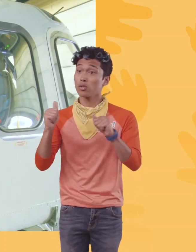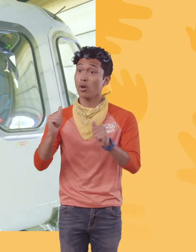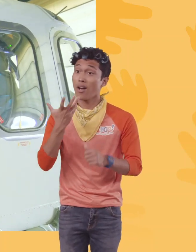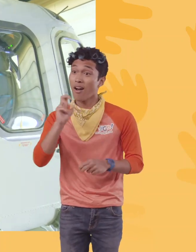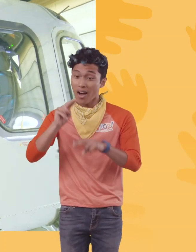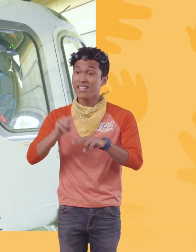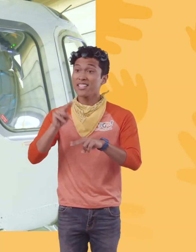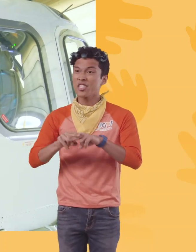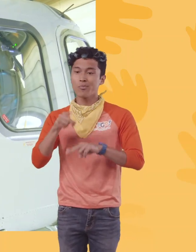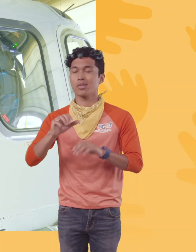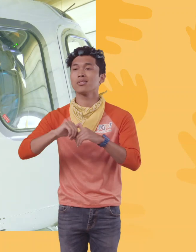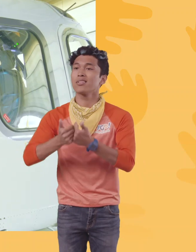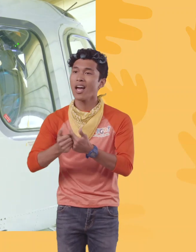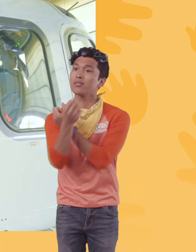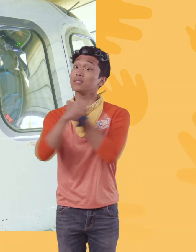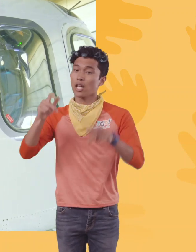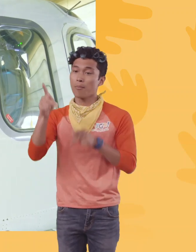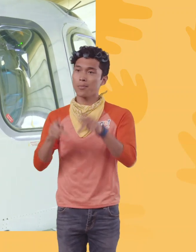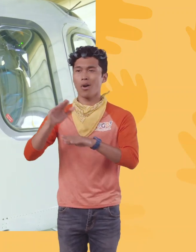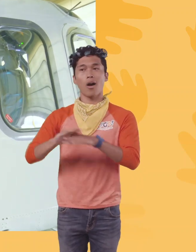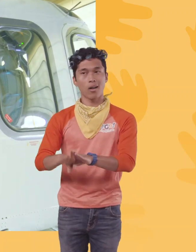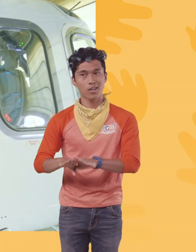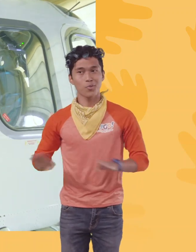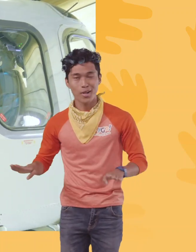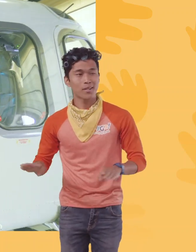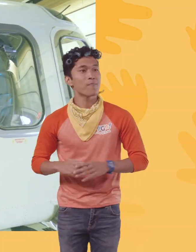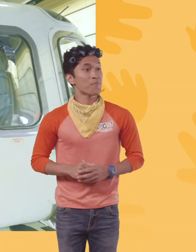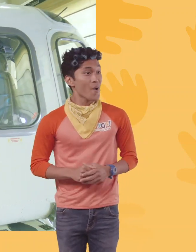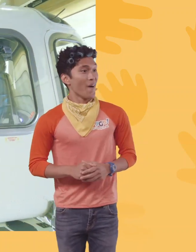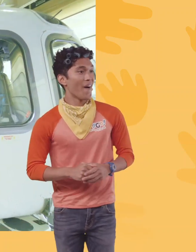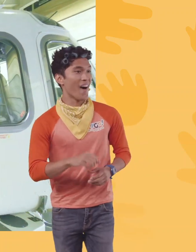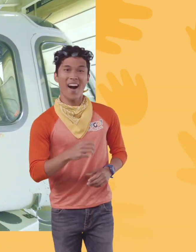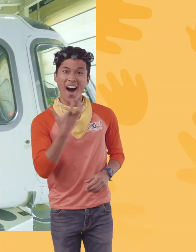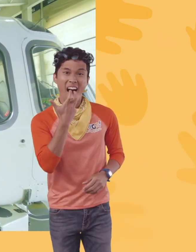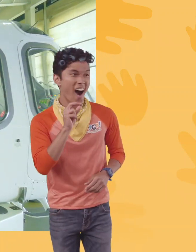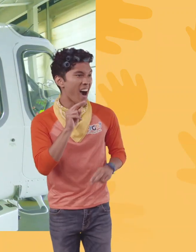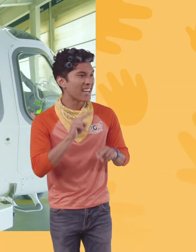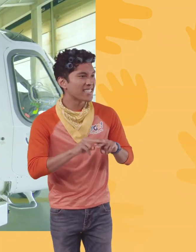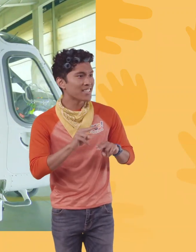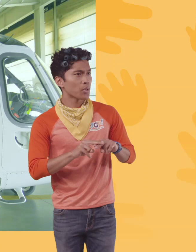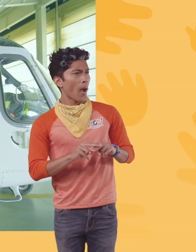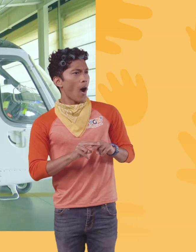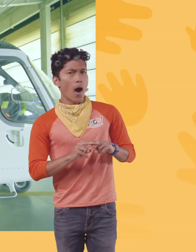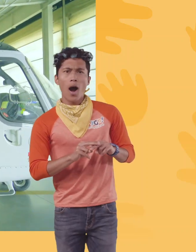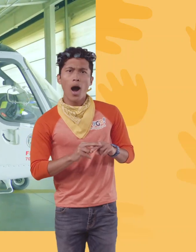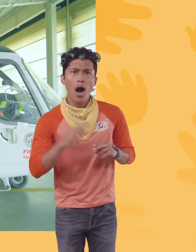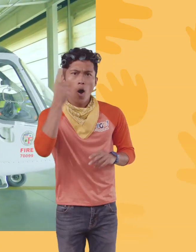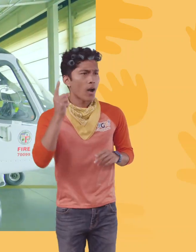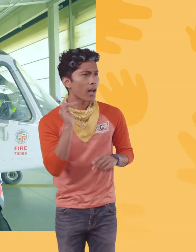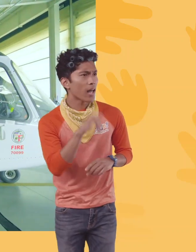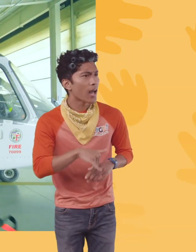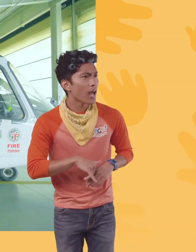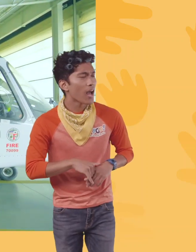our hot seat? This is how we rescue people who really aren't hurt on the ground. And a hot seat? I wonder